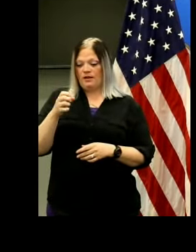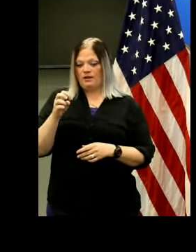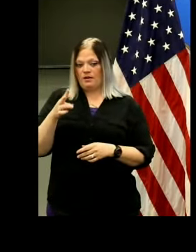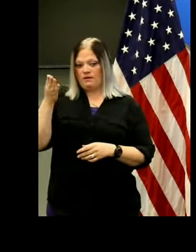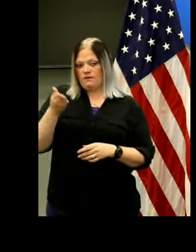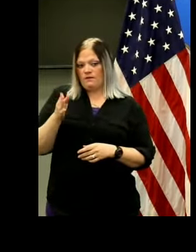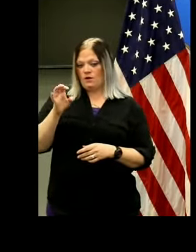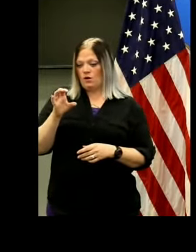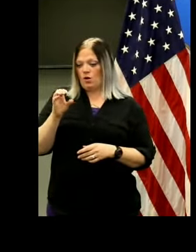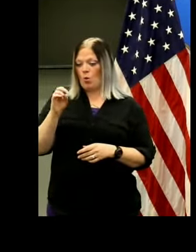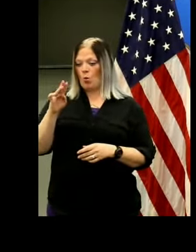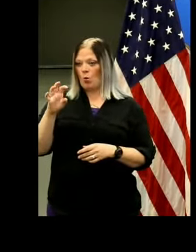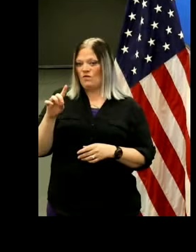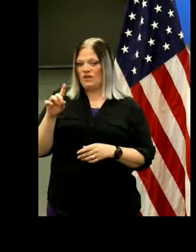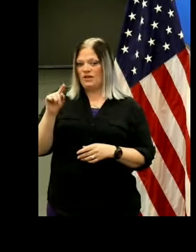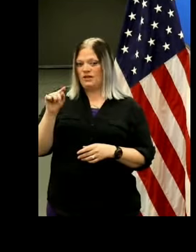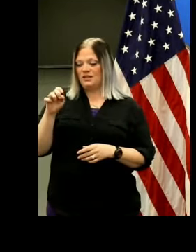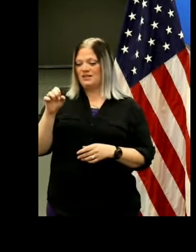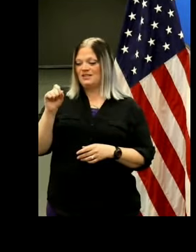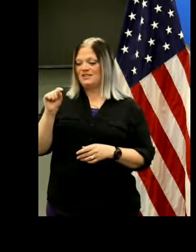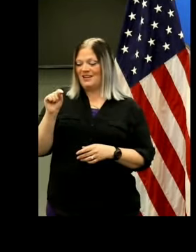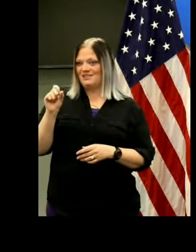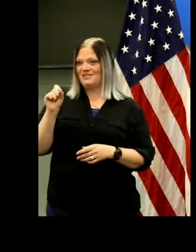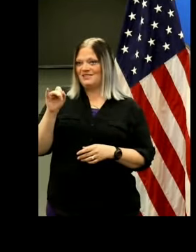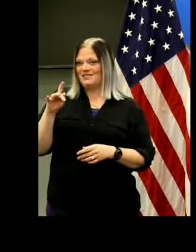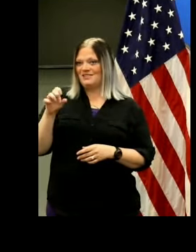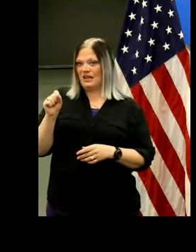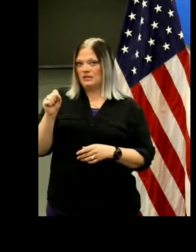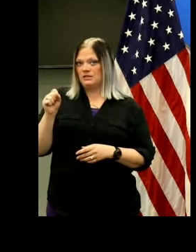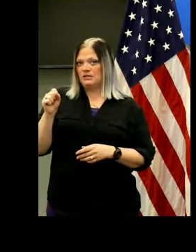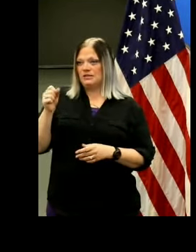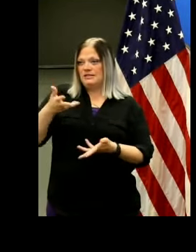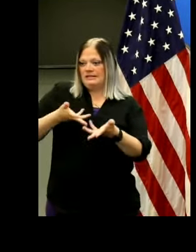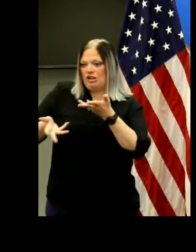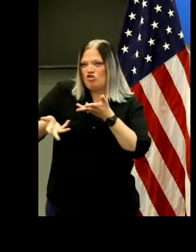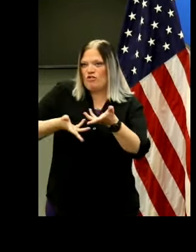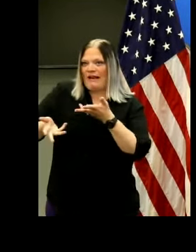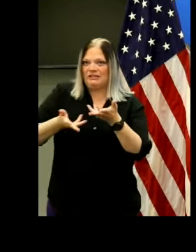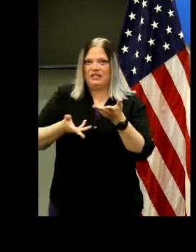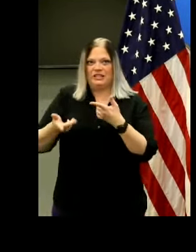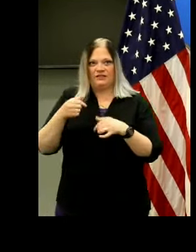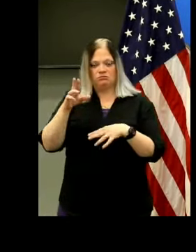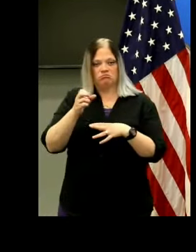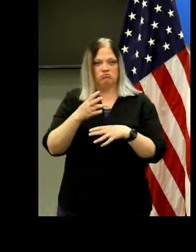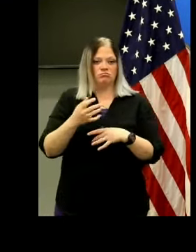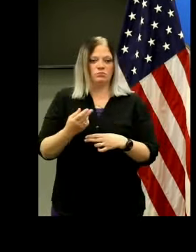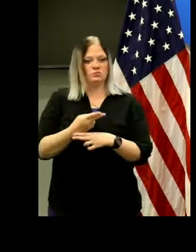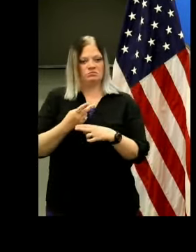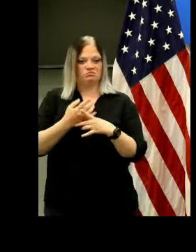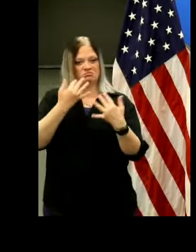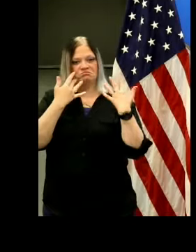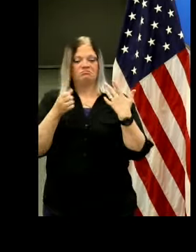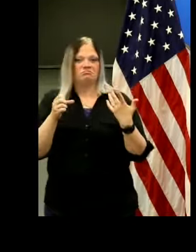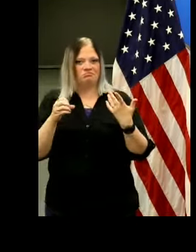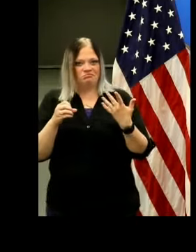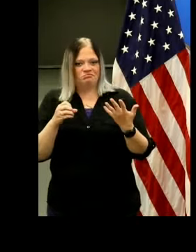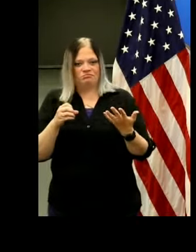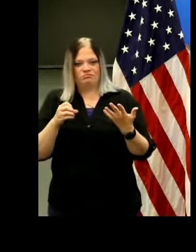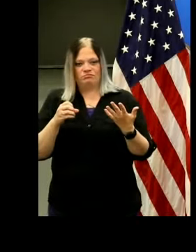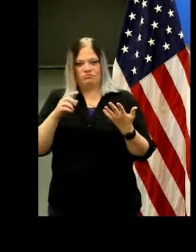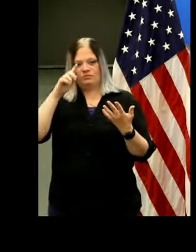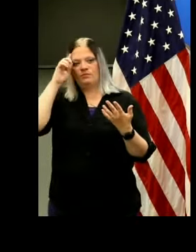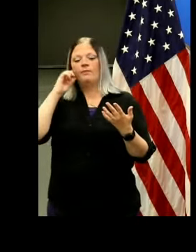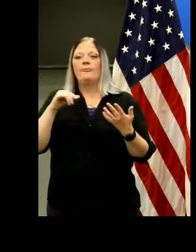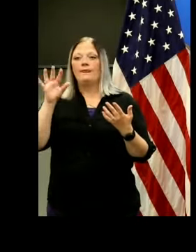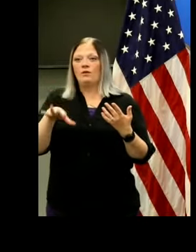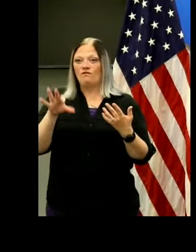www.erie.gov/COVID test sites. And so this is an interactive map. This is a map of Erie County, and you click on one of the